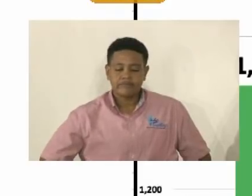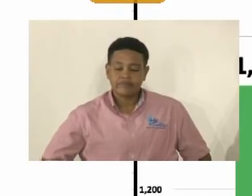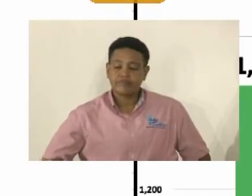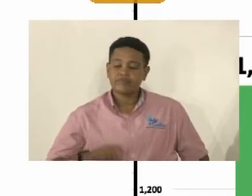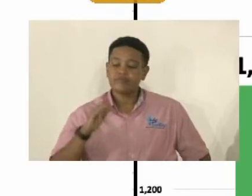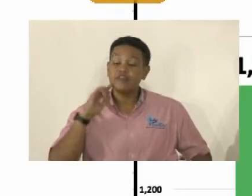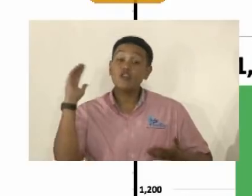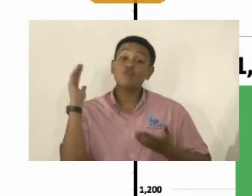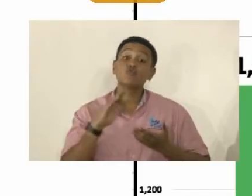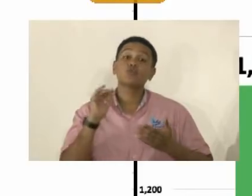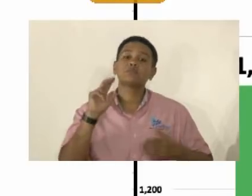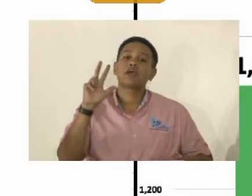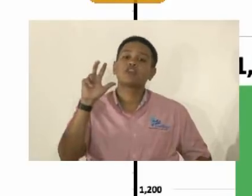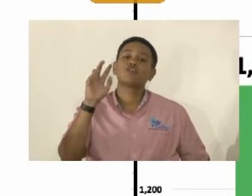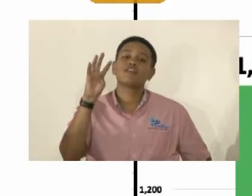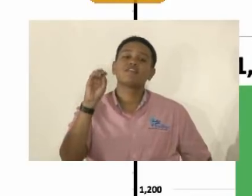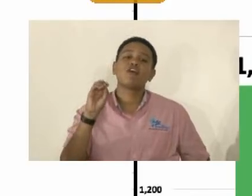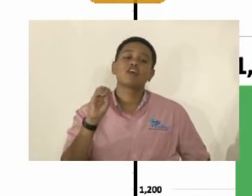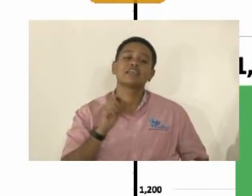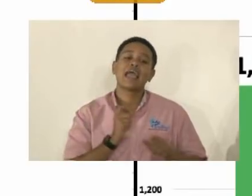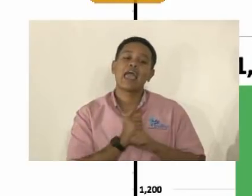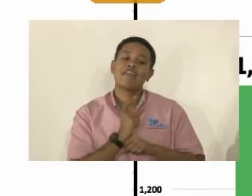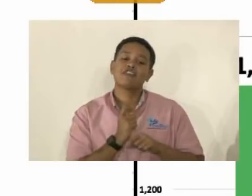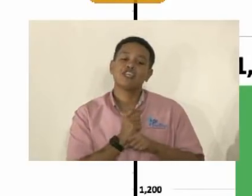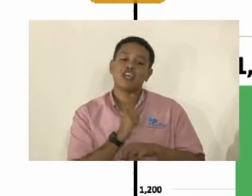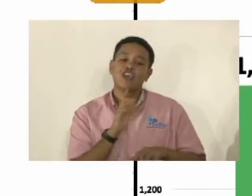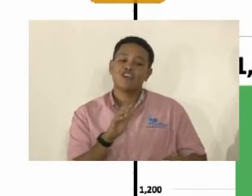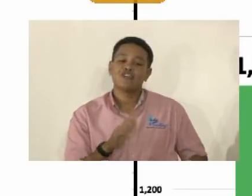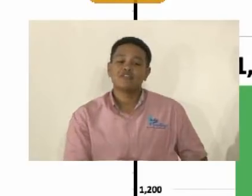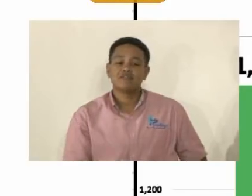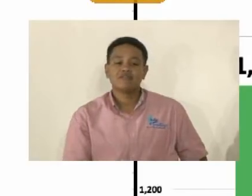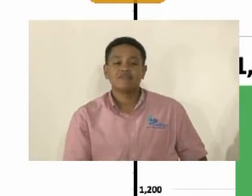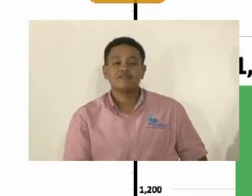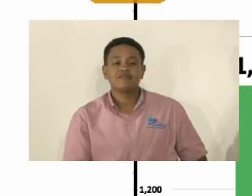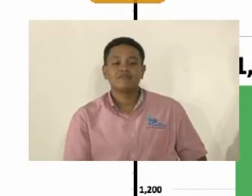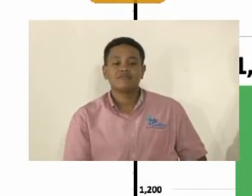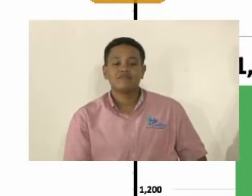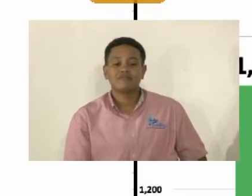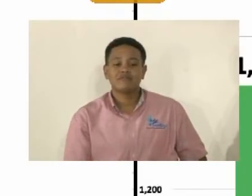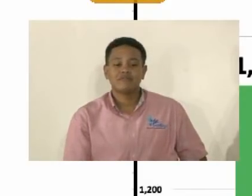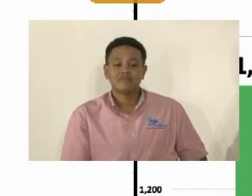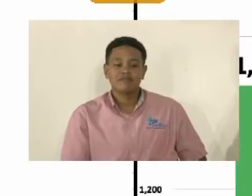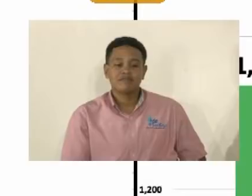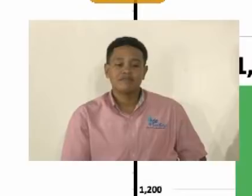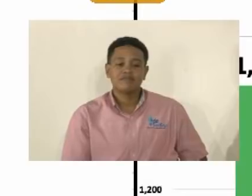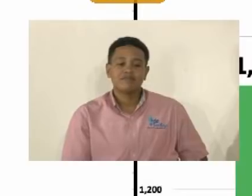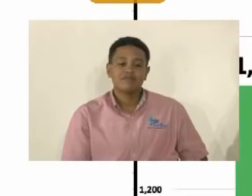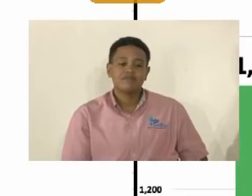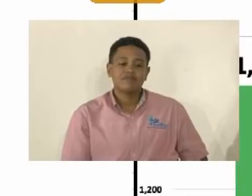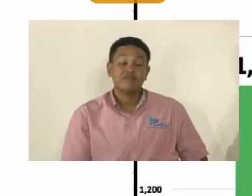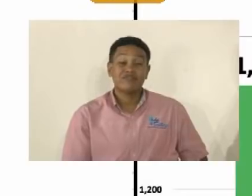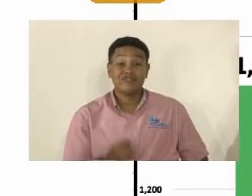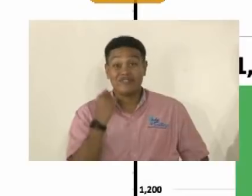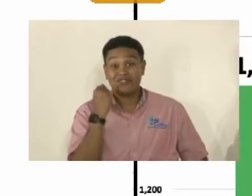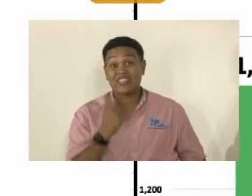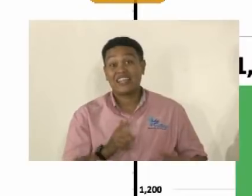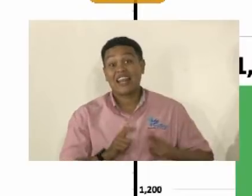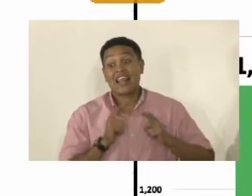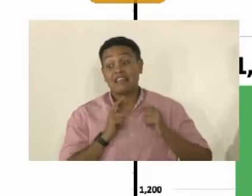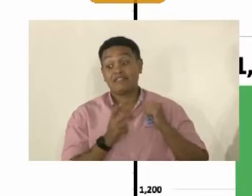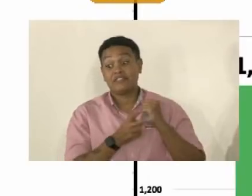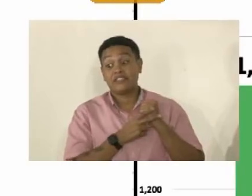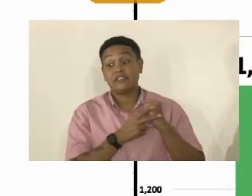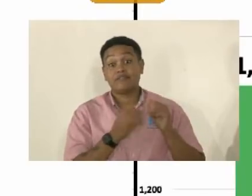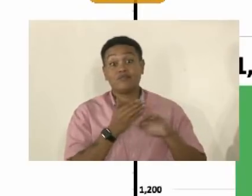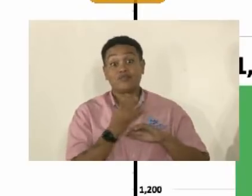340 per year. So if you take the average the savings, the lives saved over those